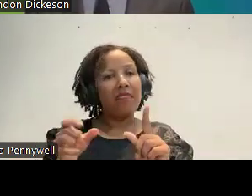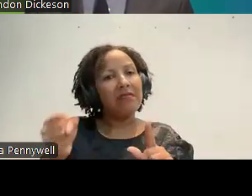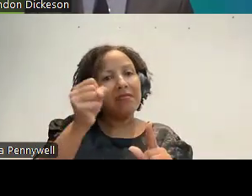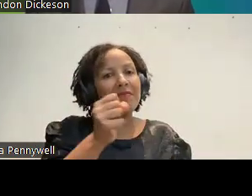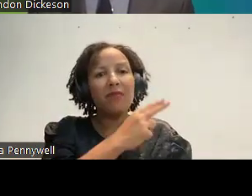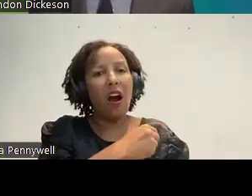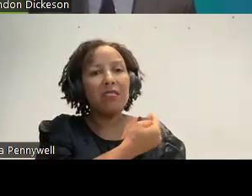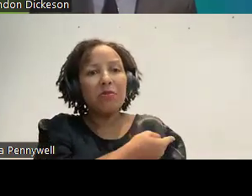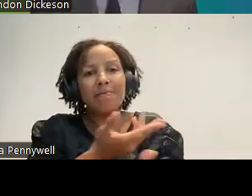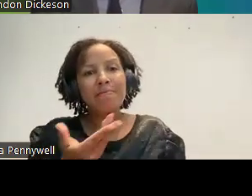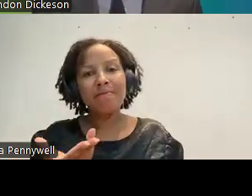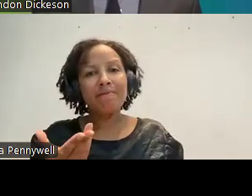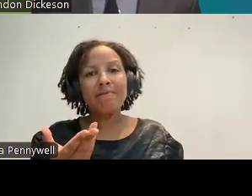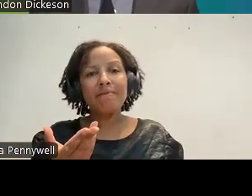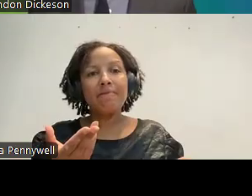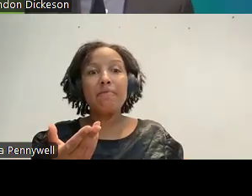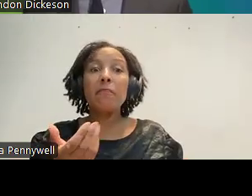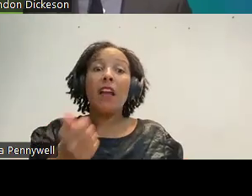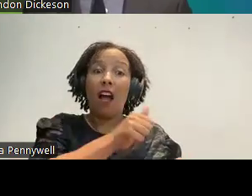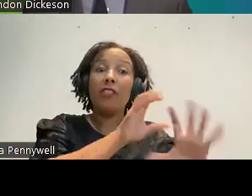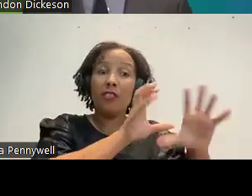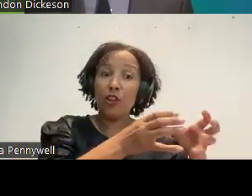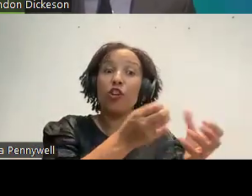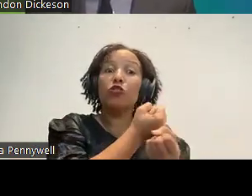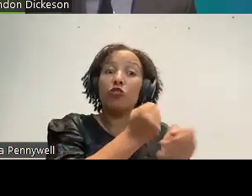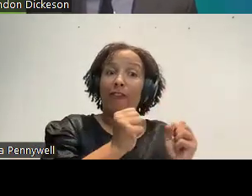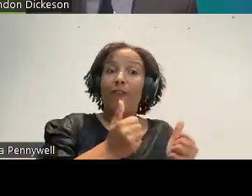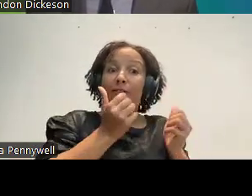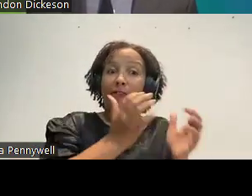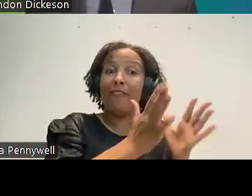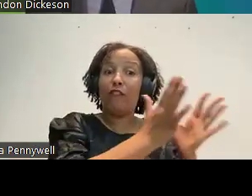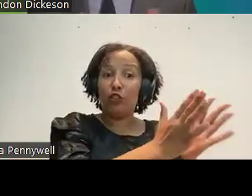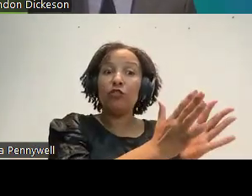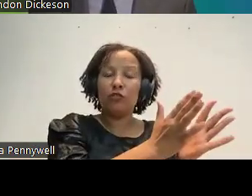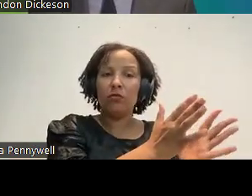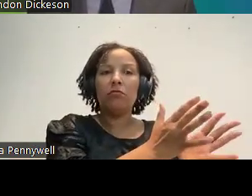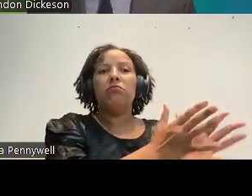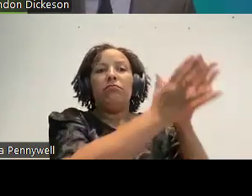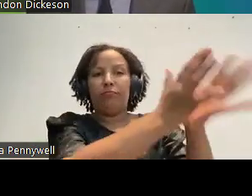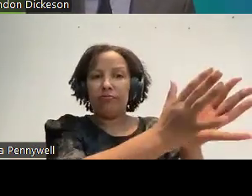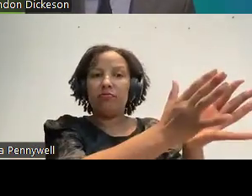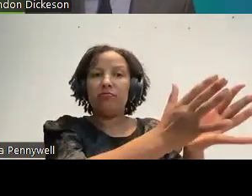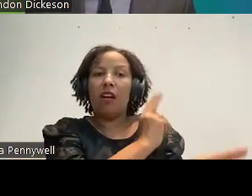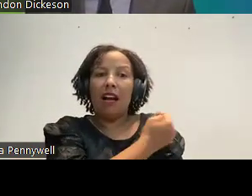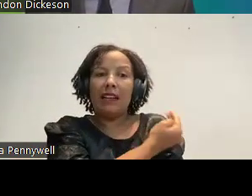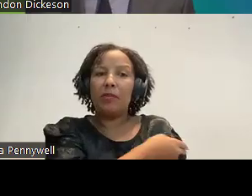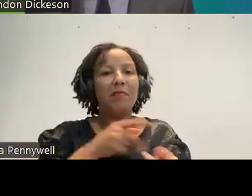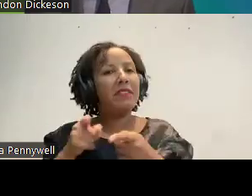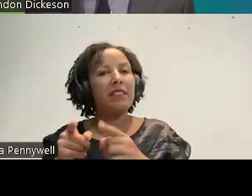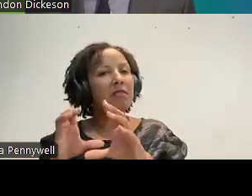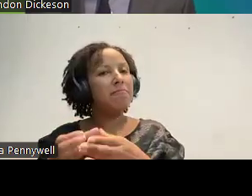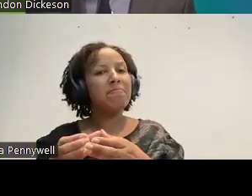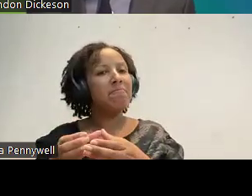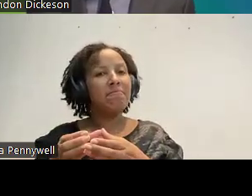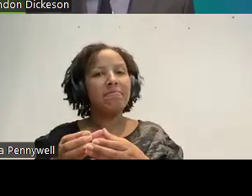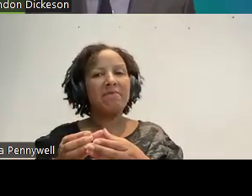as much as other survivors of trafficking or victims of trafficking. So it's one thing that I wanted to highlight and note that is a little different than